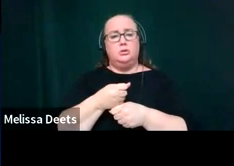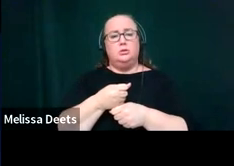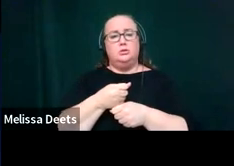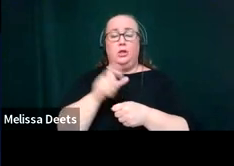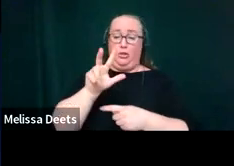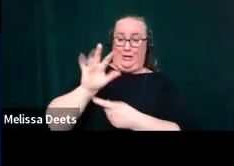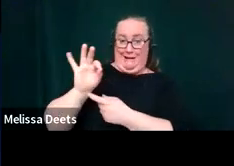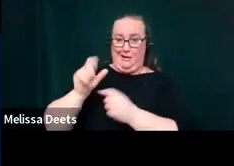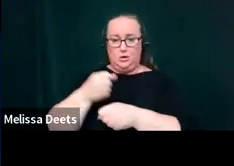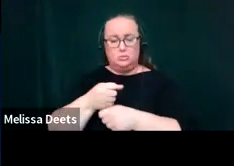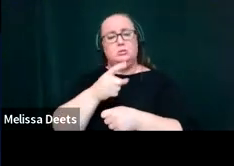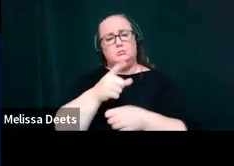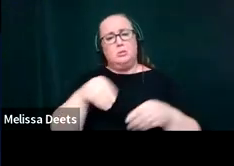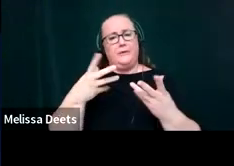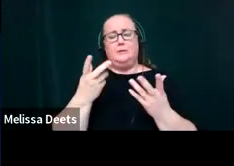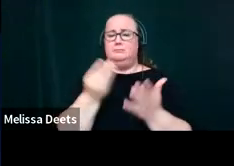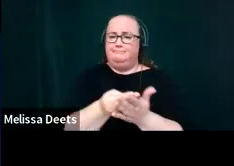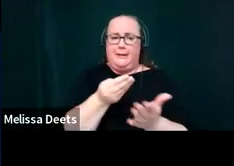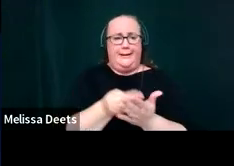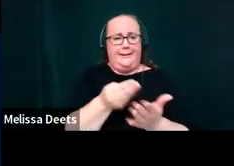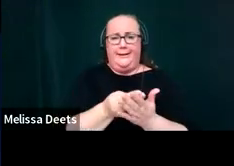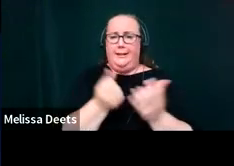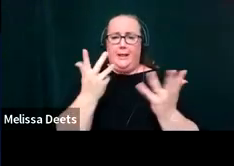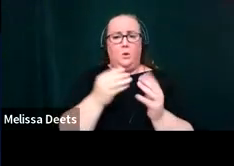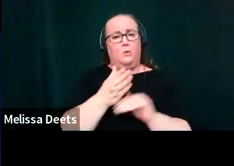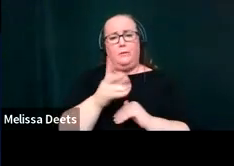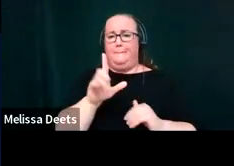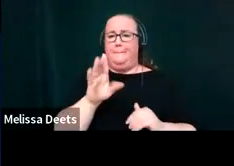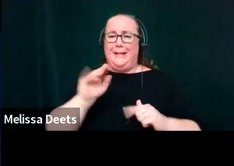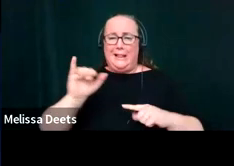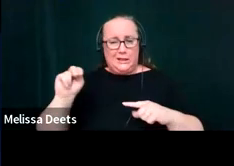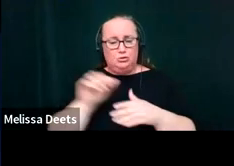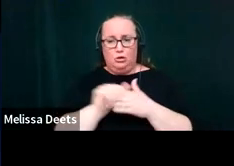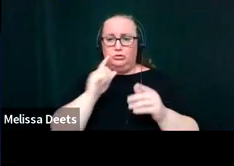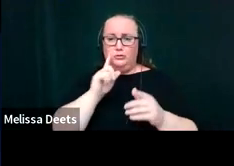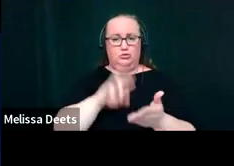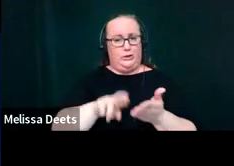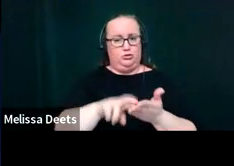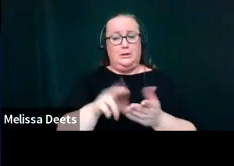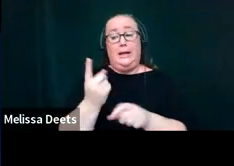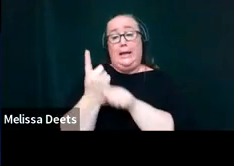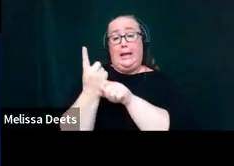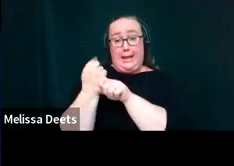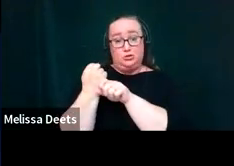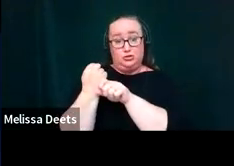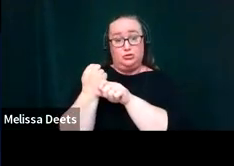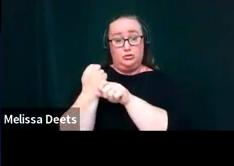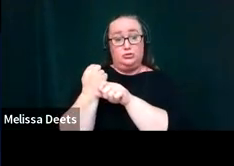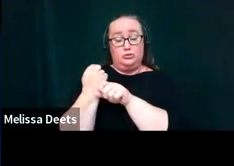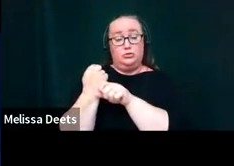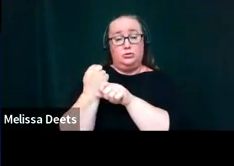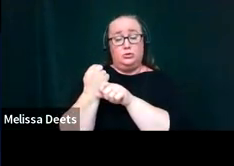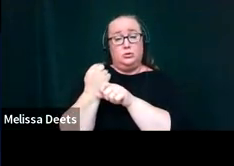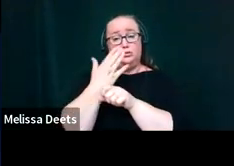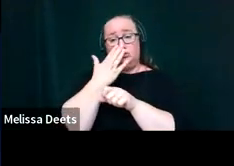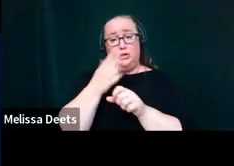in basic and applied research. Last year was our banner year when it comes to fundraising.